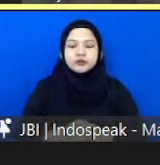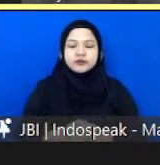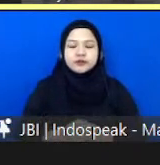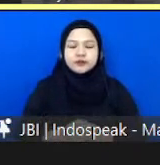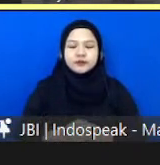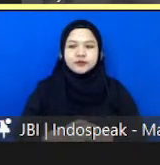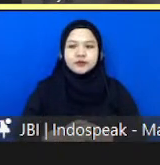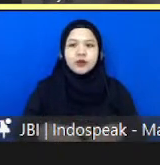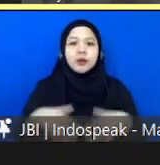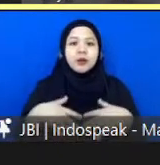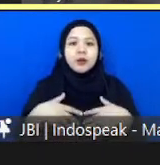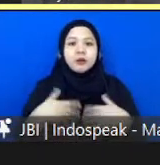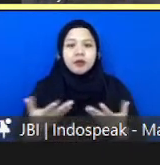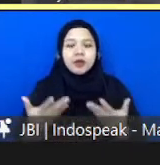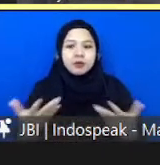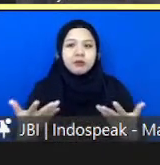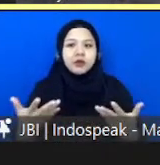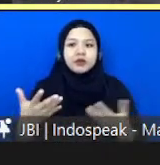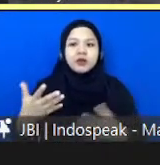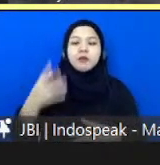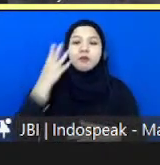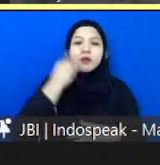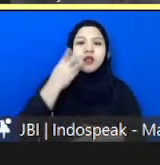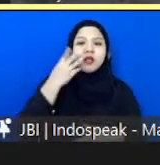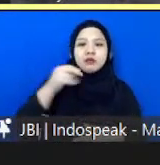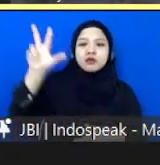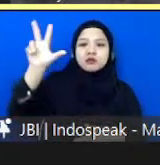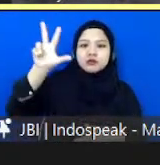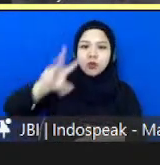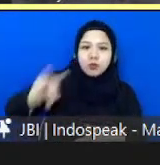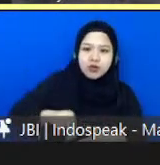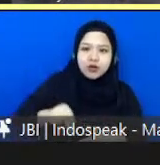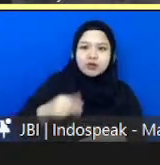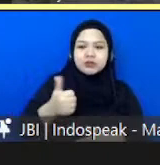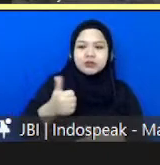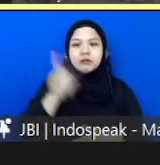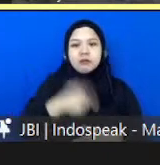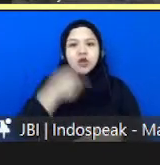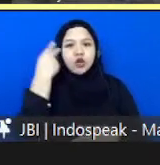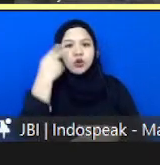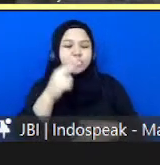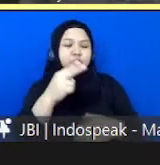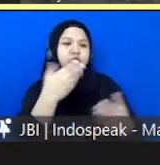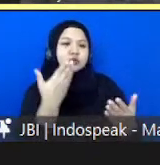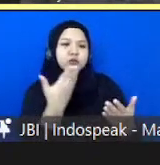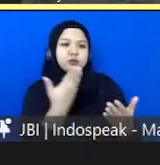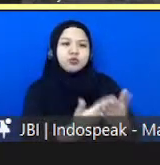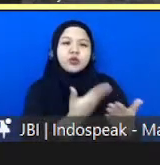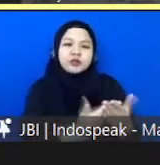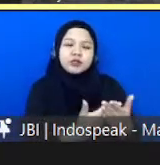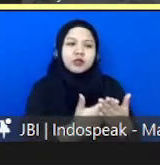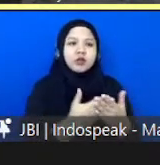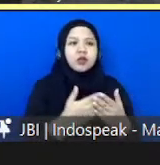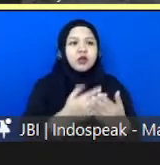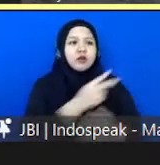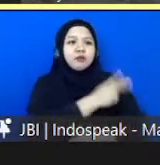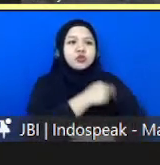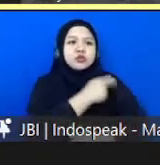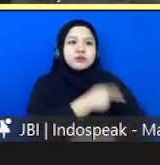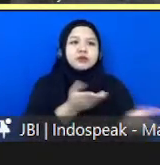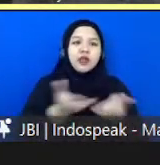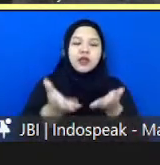how can the West Java experience be utilized as evidence to improve health service and patients'